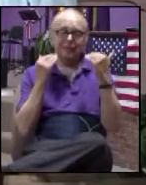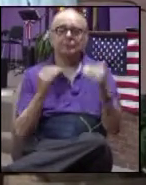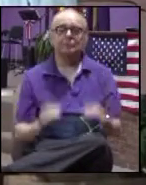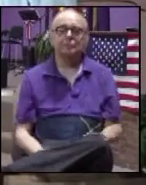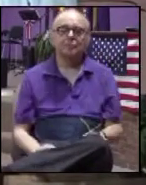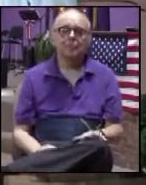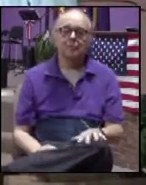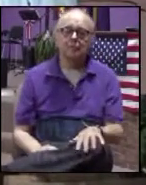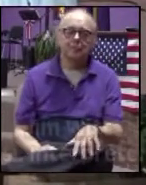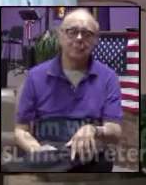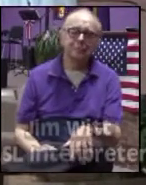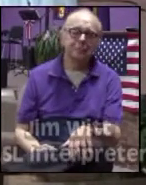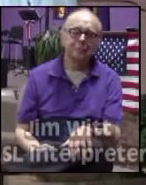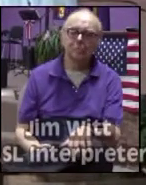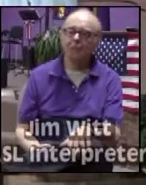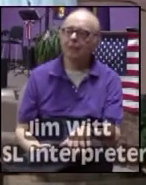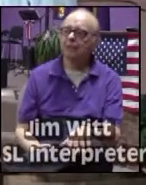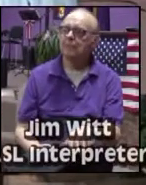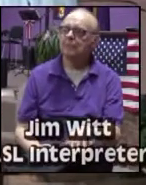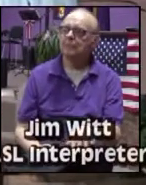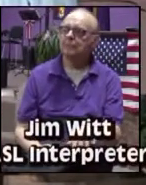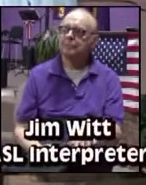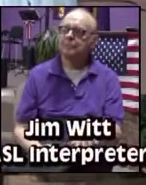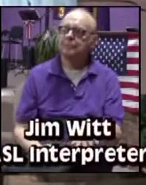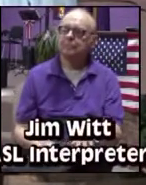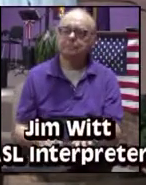Jesus. Was it on